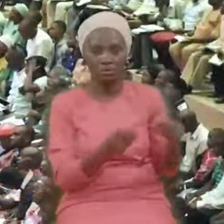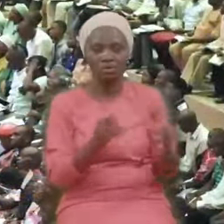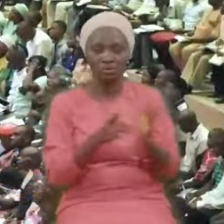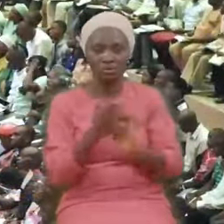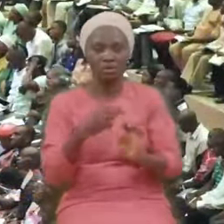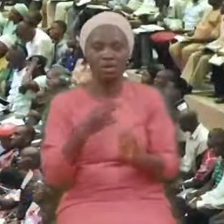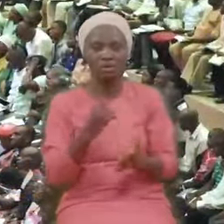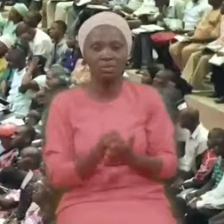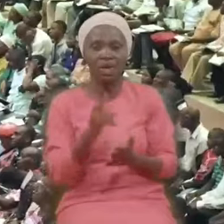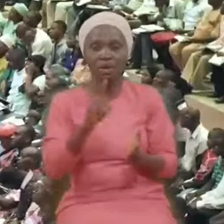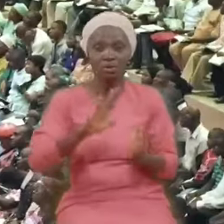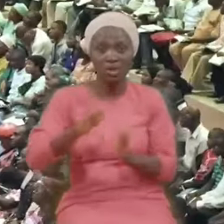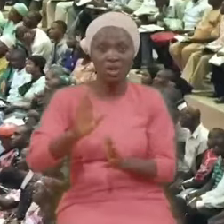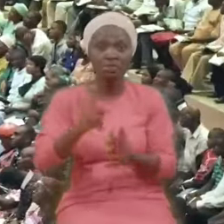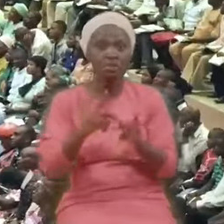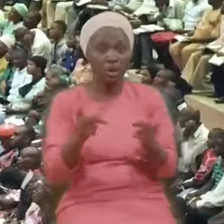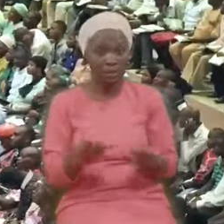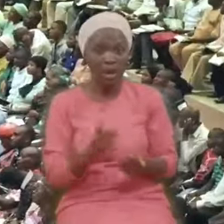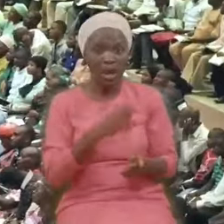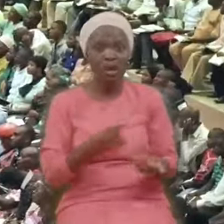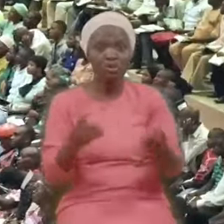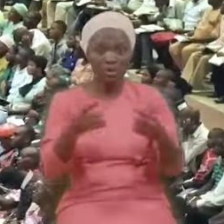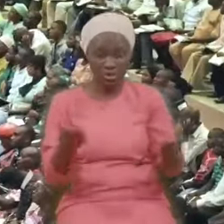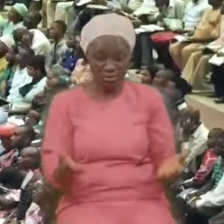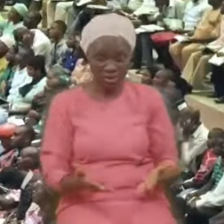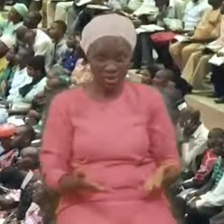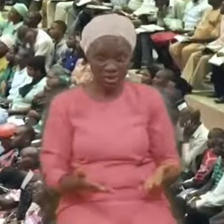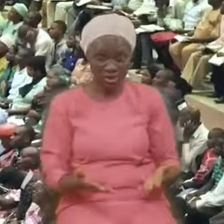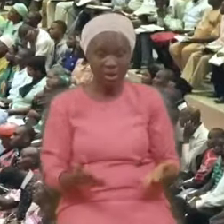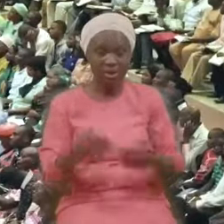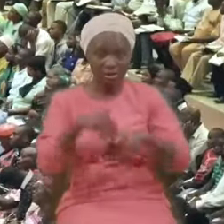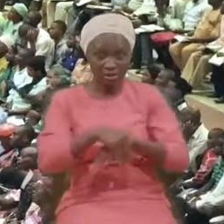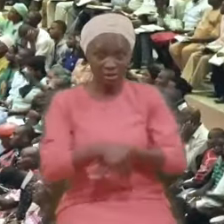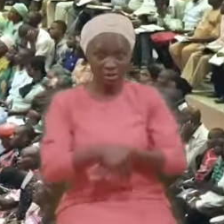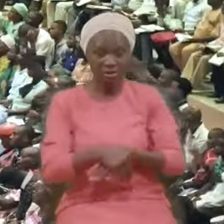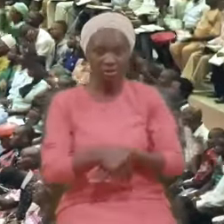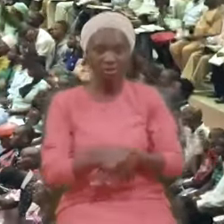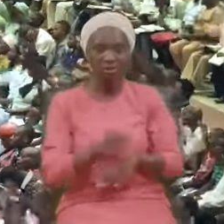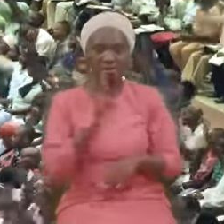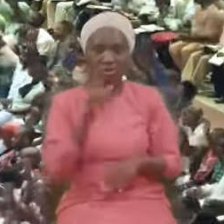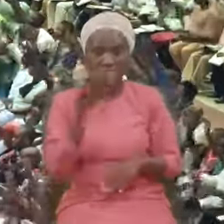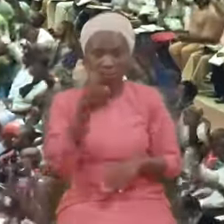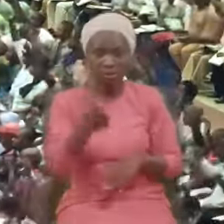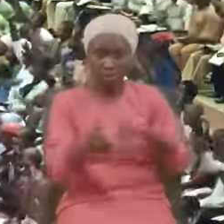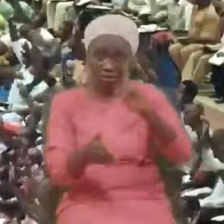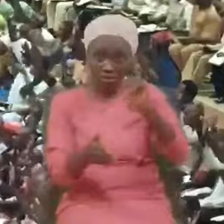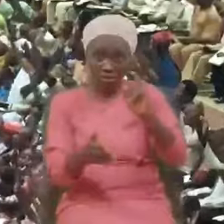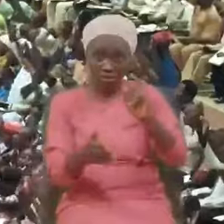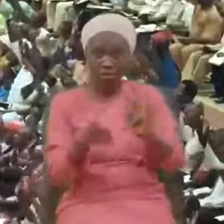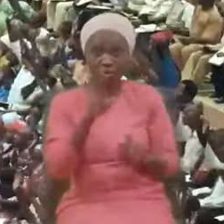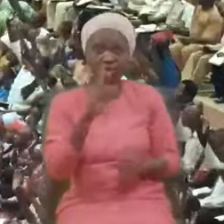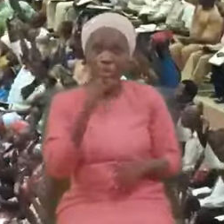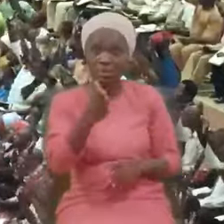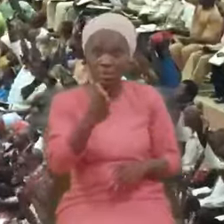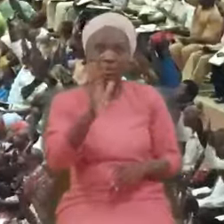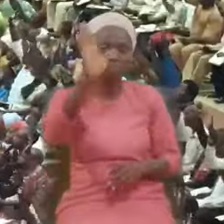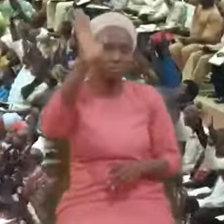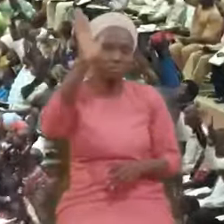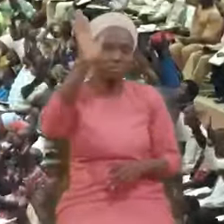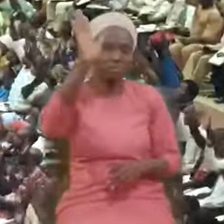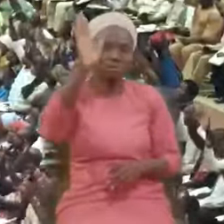you left your place and you came here tonight. What are you? Are you